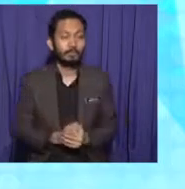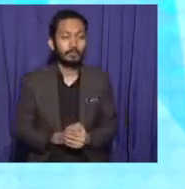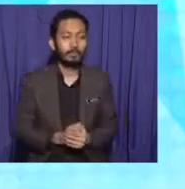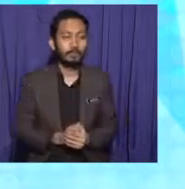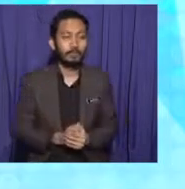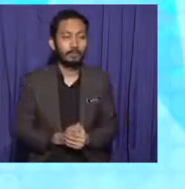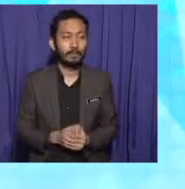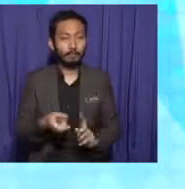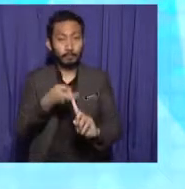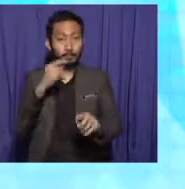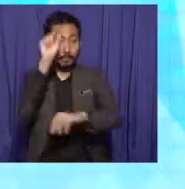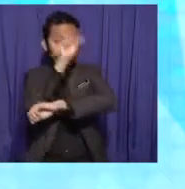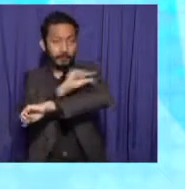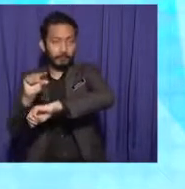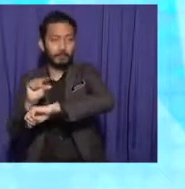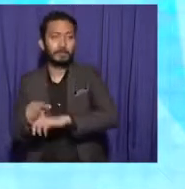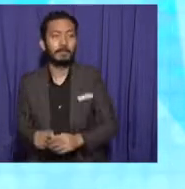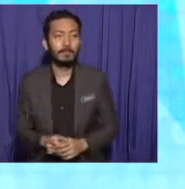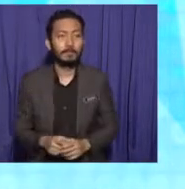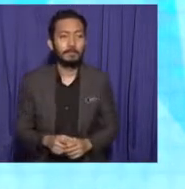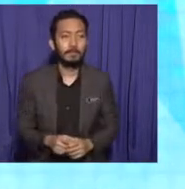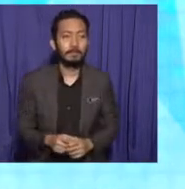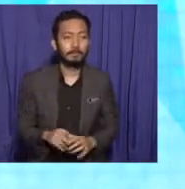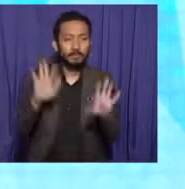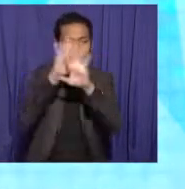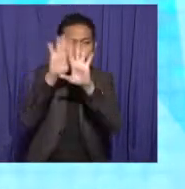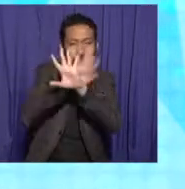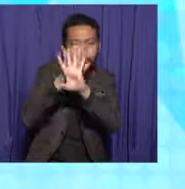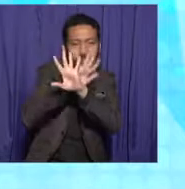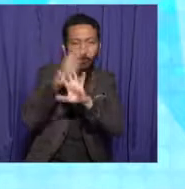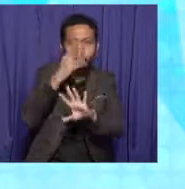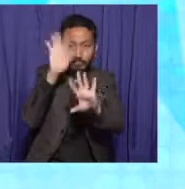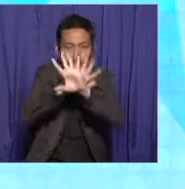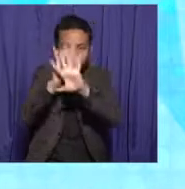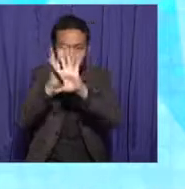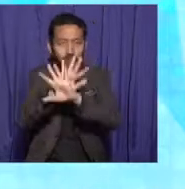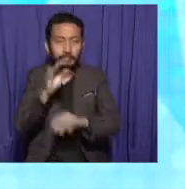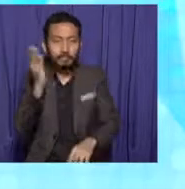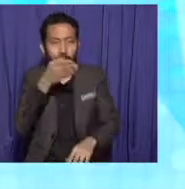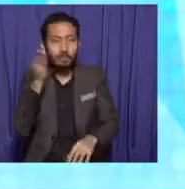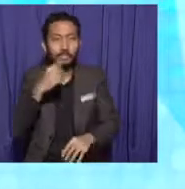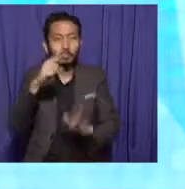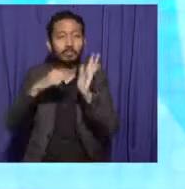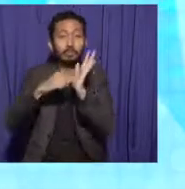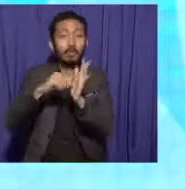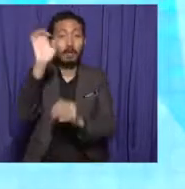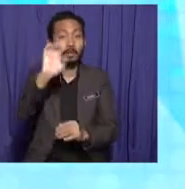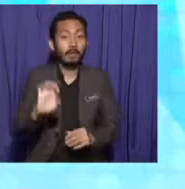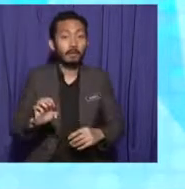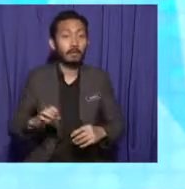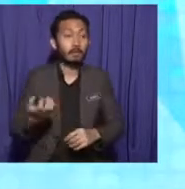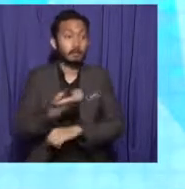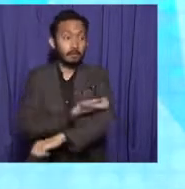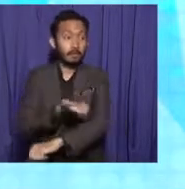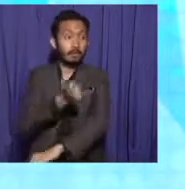From the graph, the shaded region represents the total electric energy dissipated in one cycle. The area of the